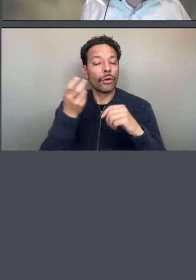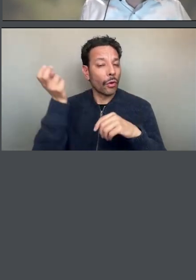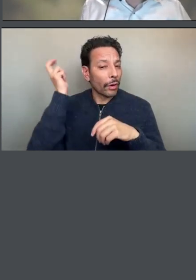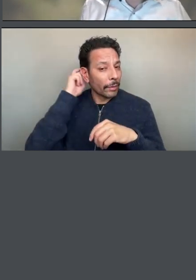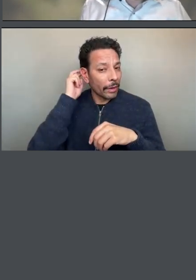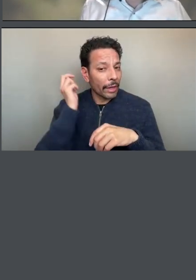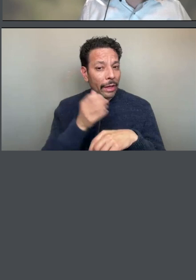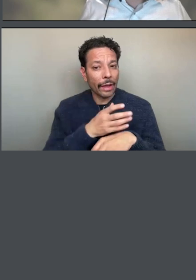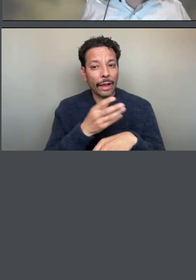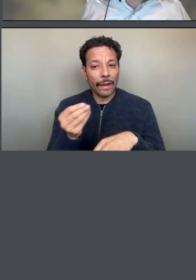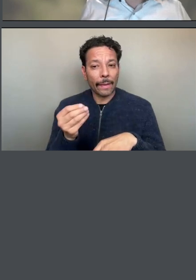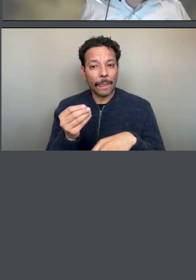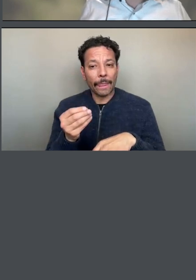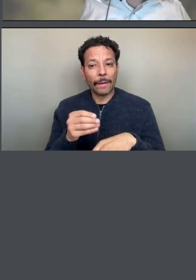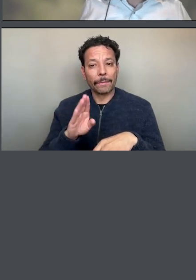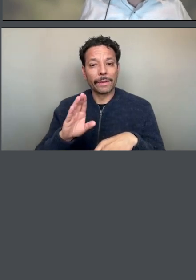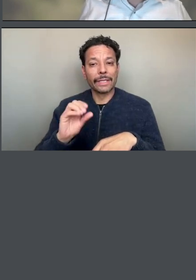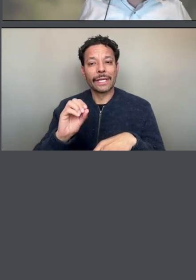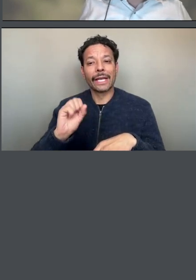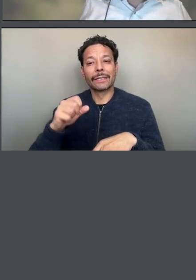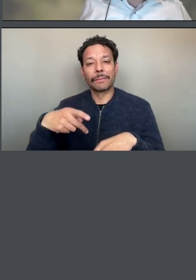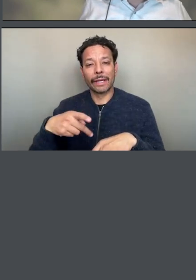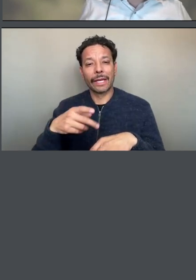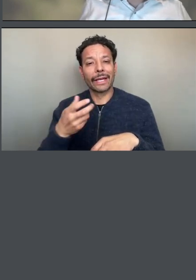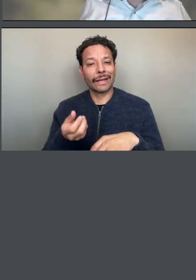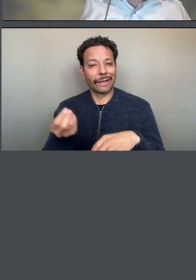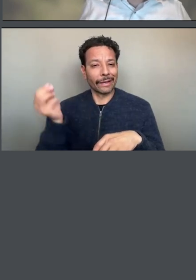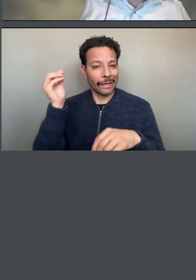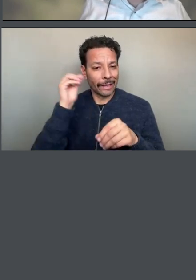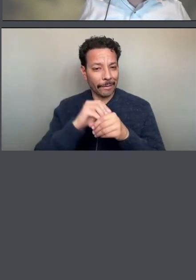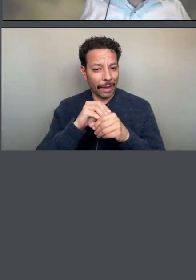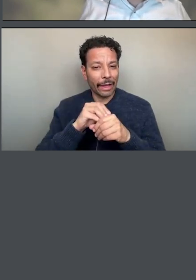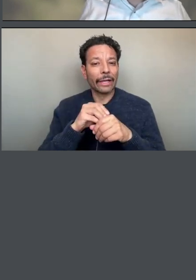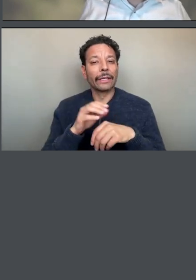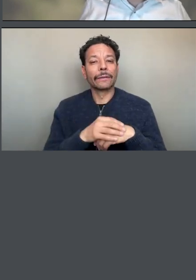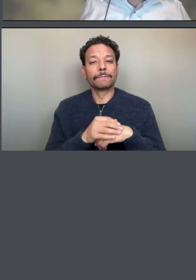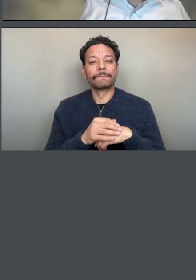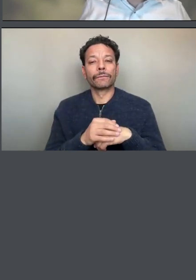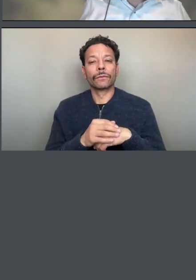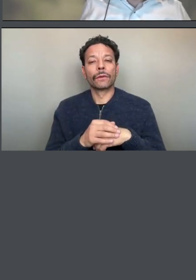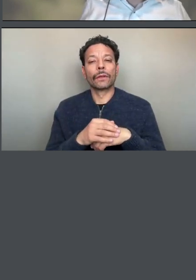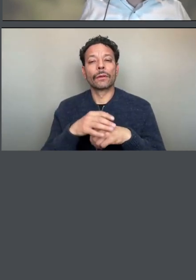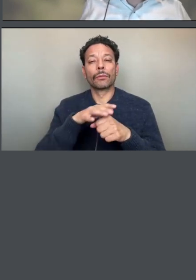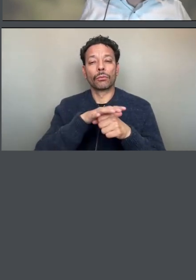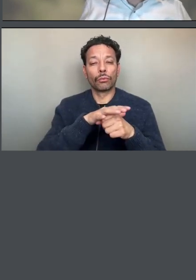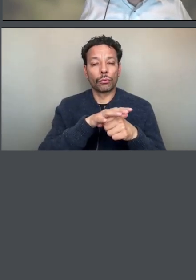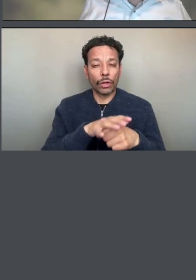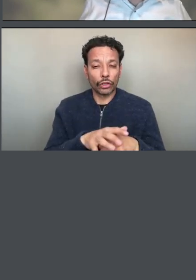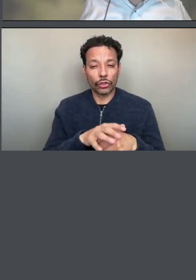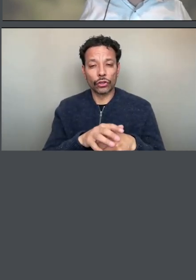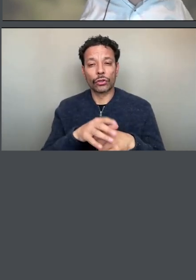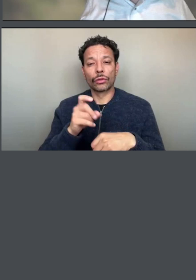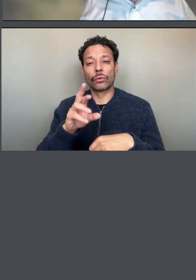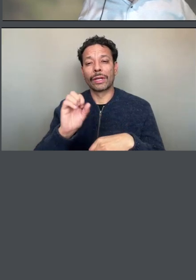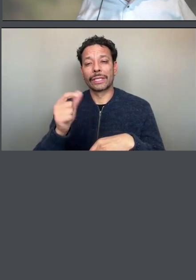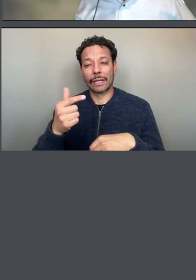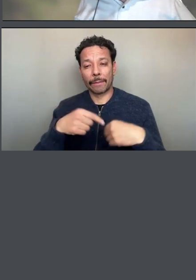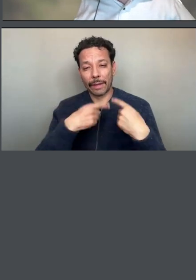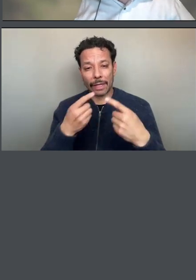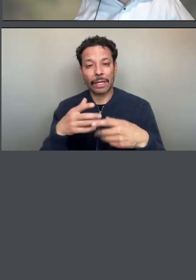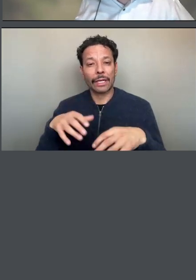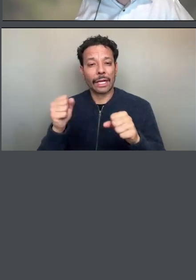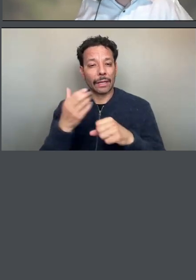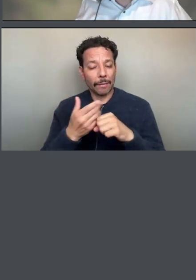the BCSP implants. They wear a pressure dressing for a bit, they take some antibiotics, and then we see them